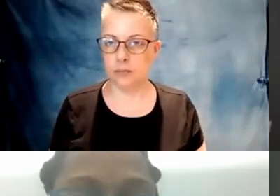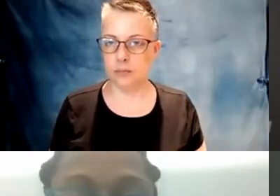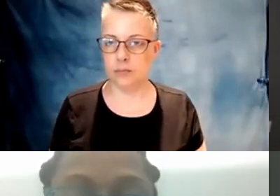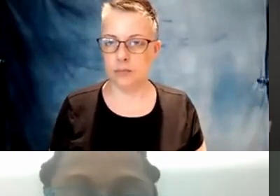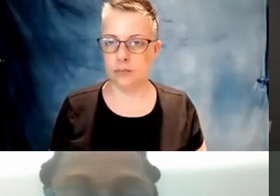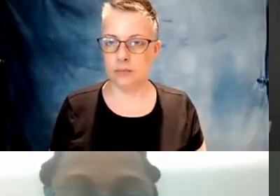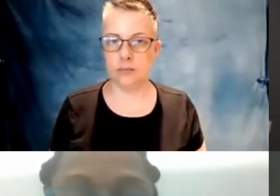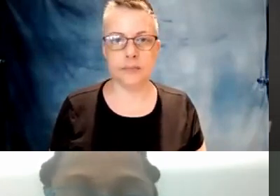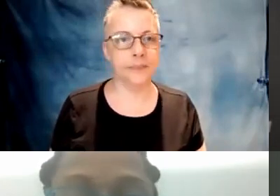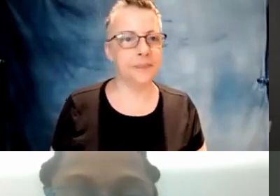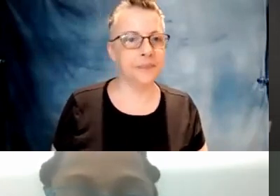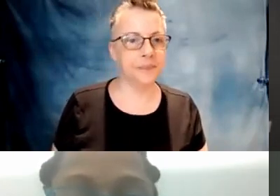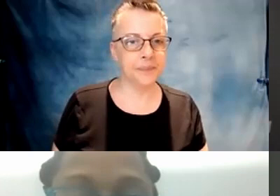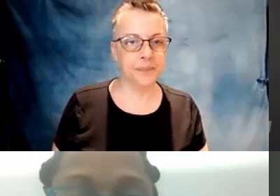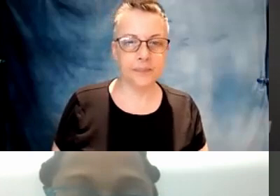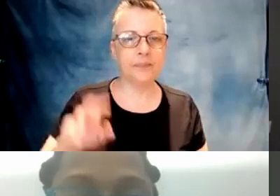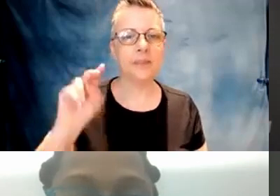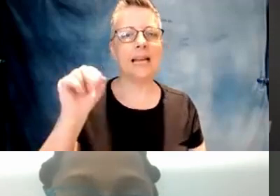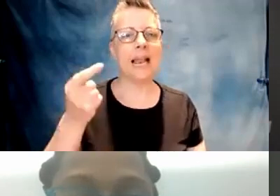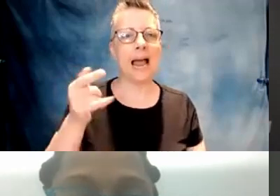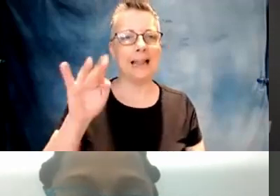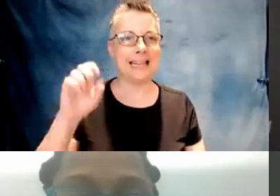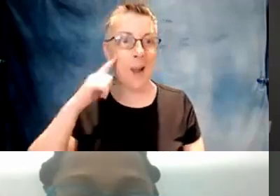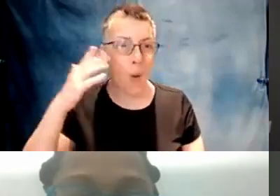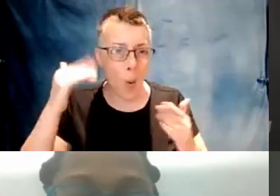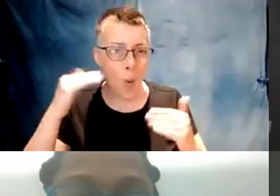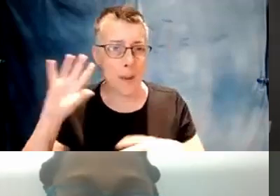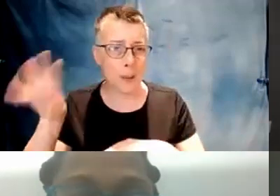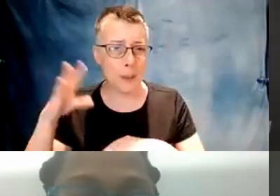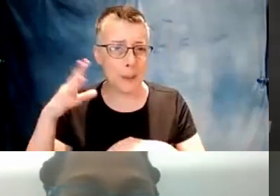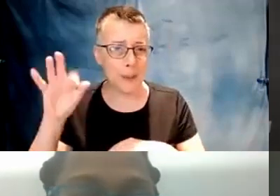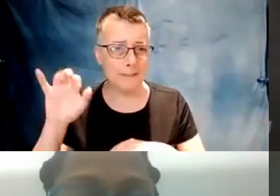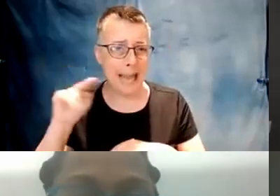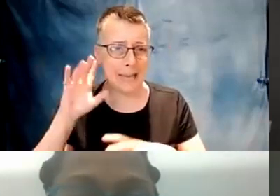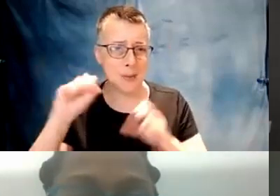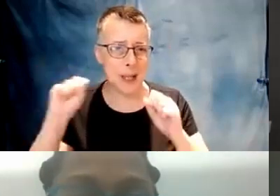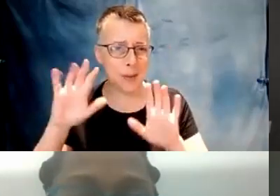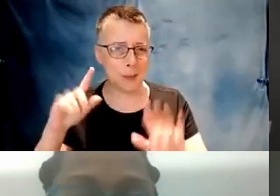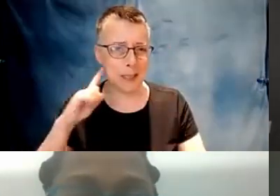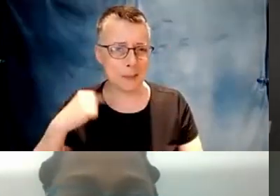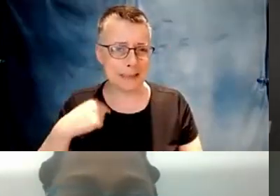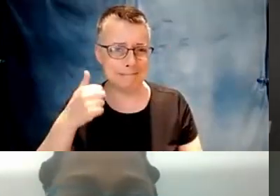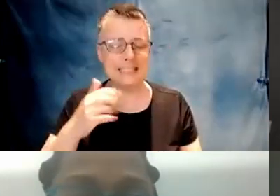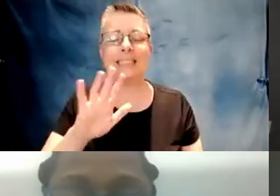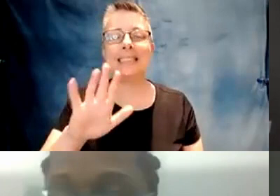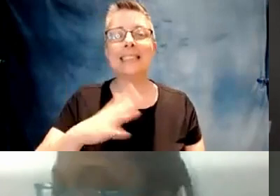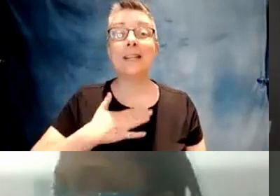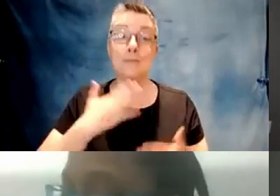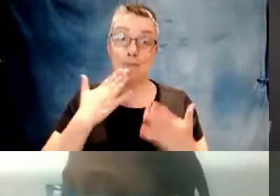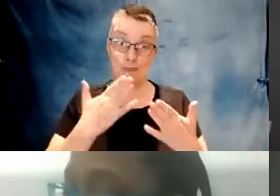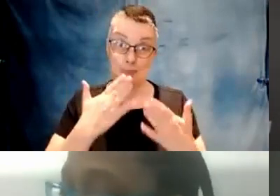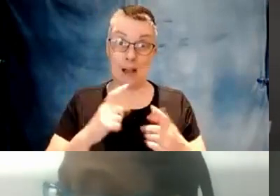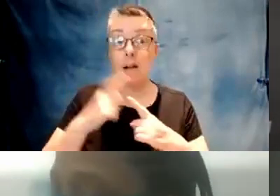can start. I hope my fan isn't too loud, but I am most grateful so both of